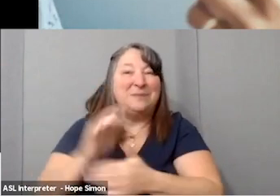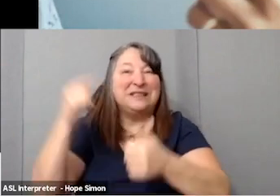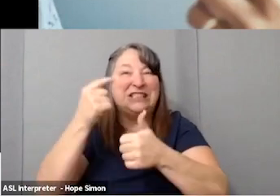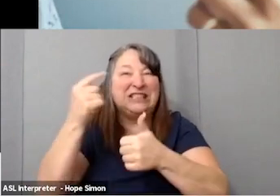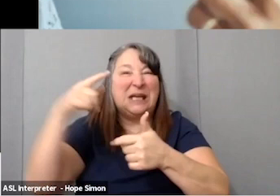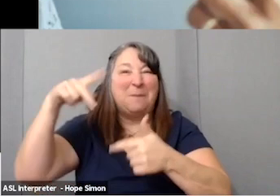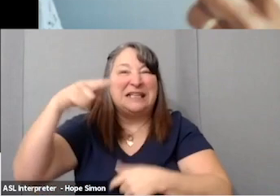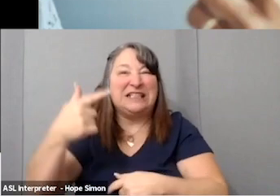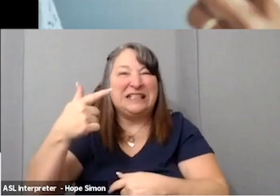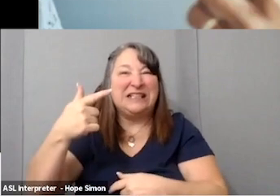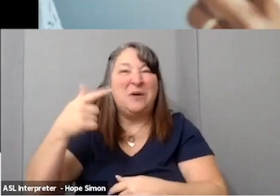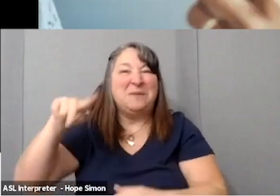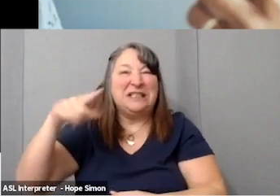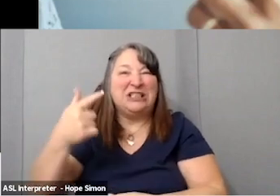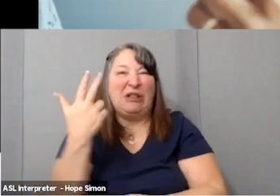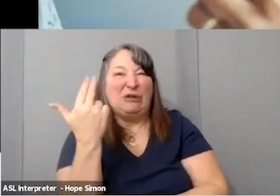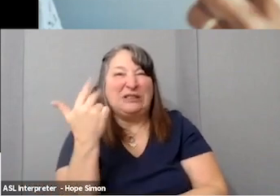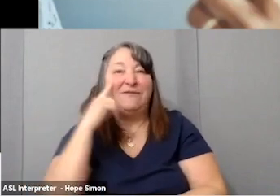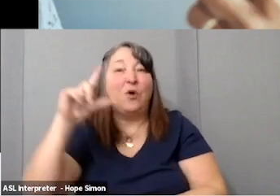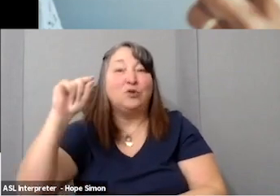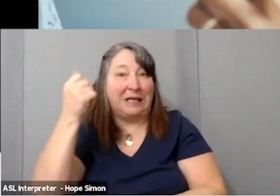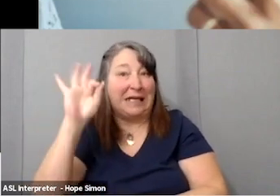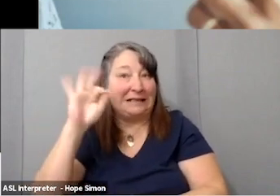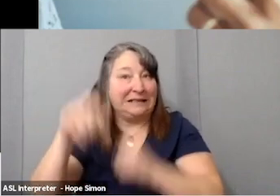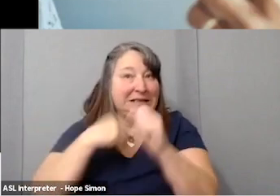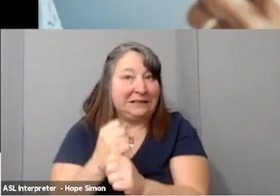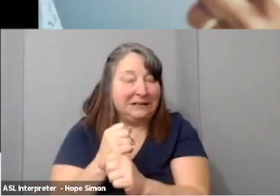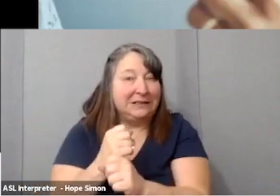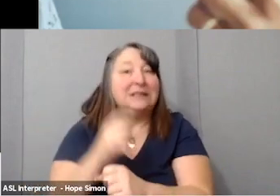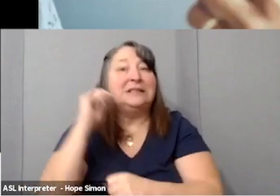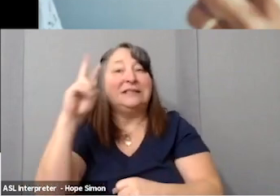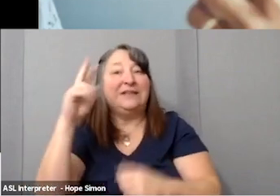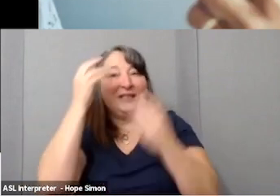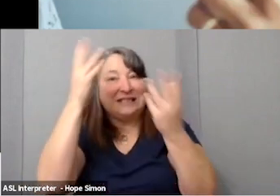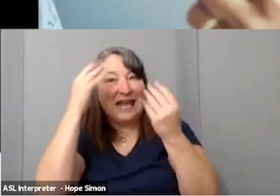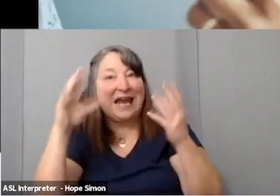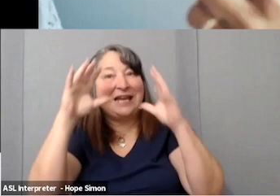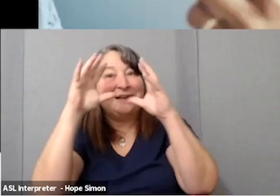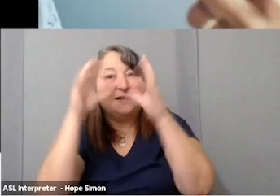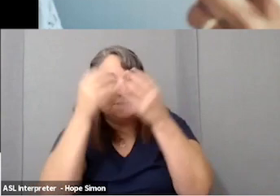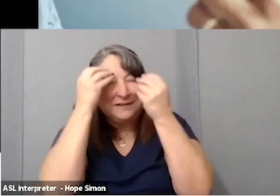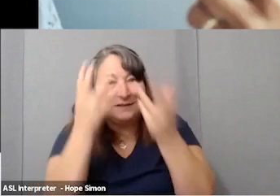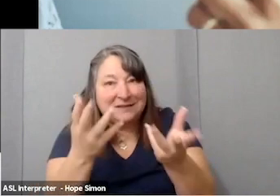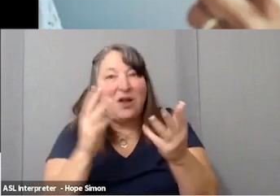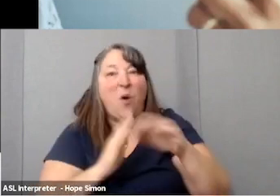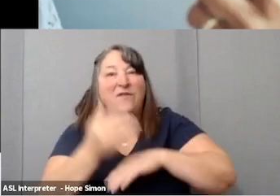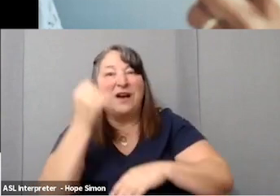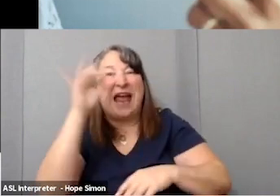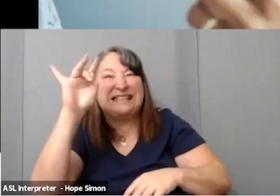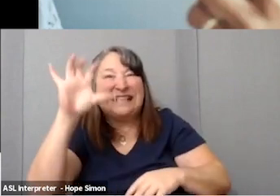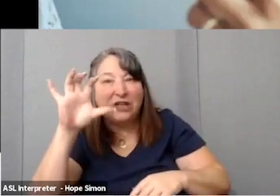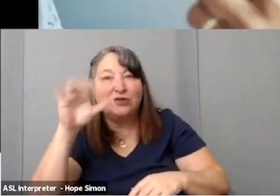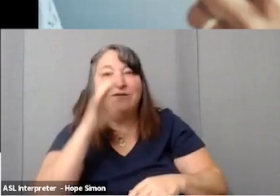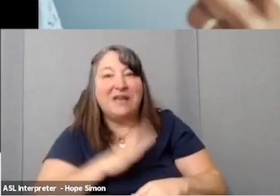PG-13 of the year 2019. As far as the television data set, it included over 1,800 female characters